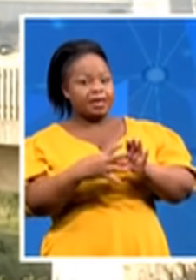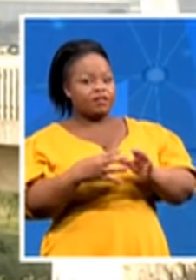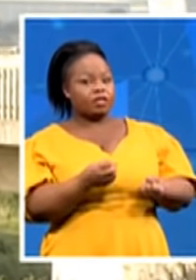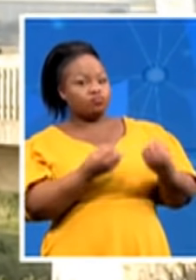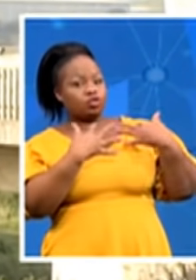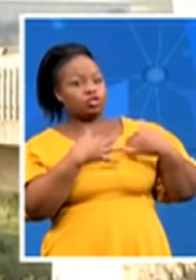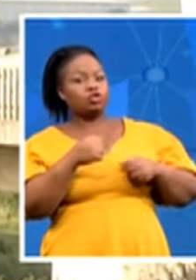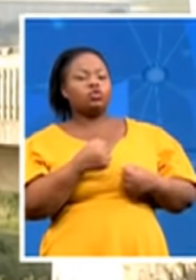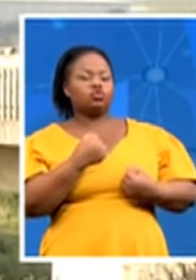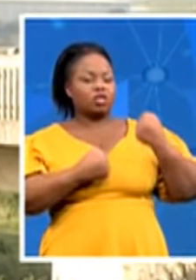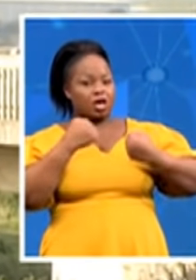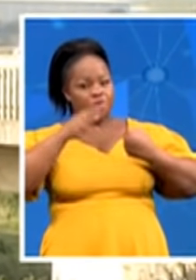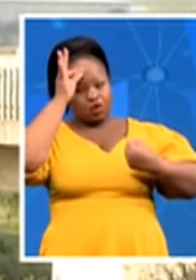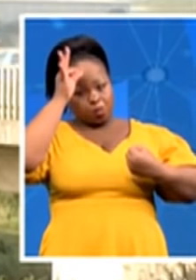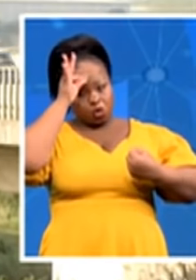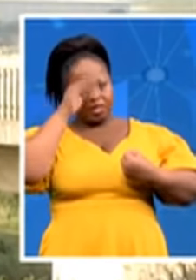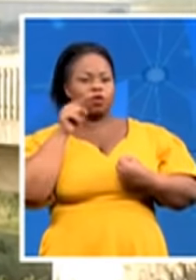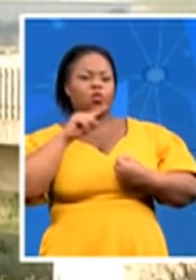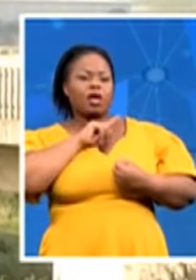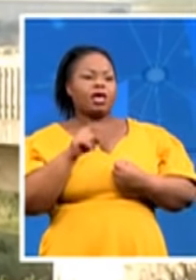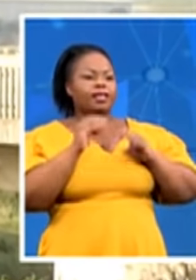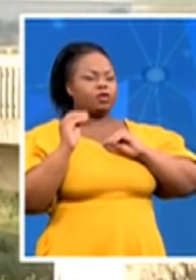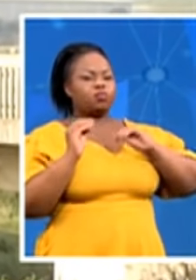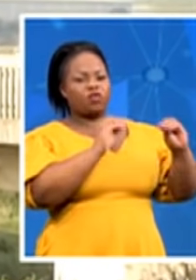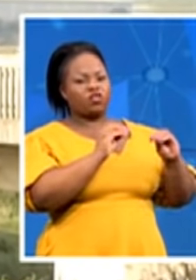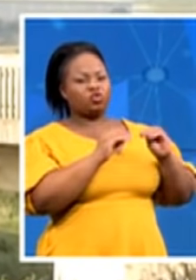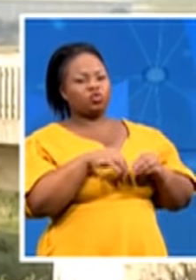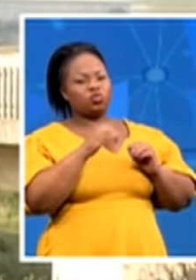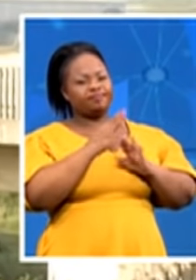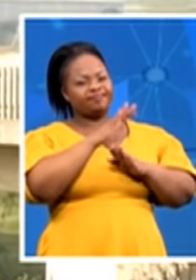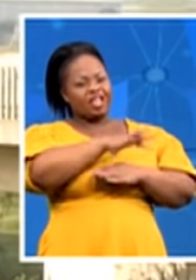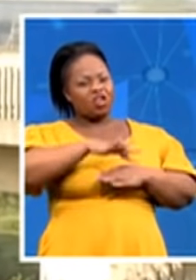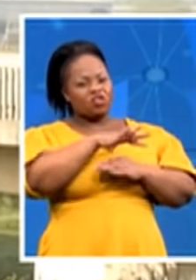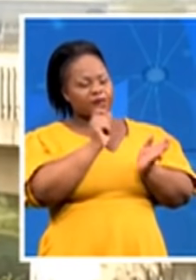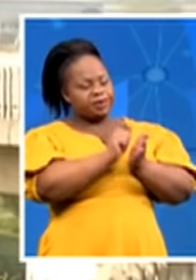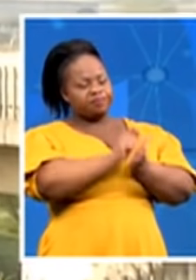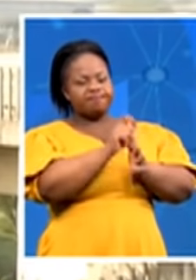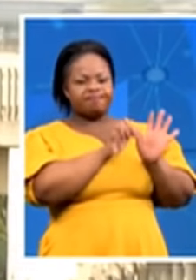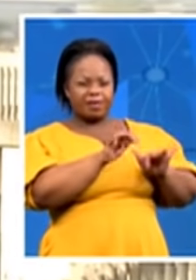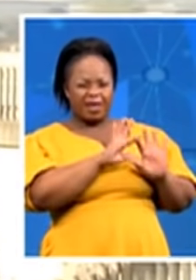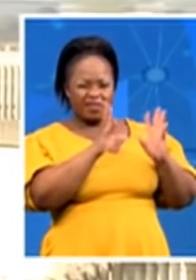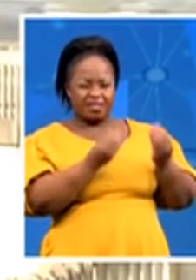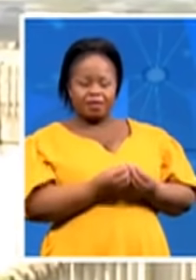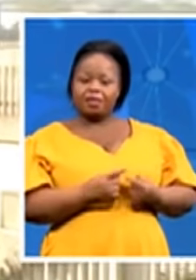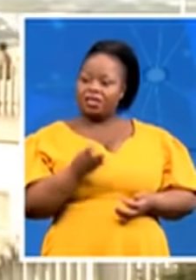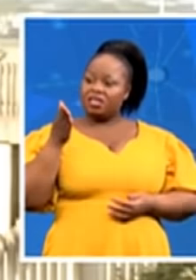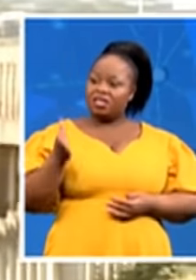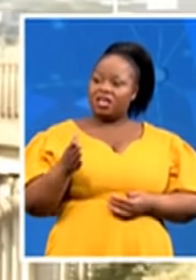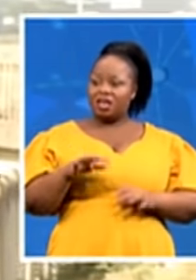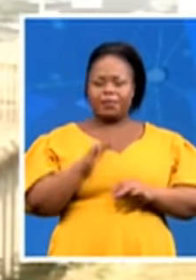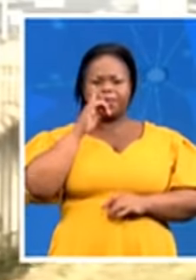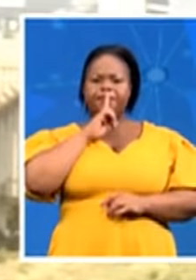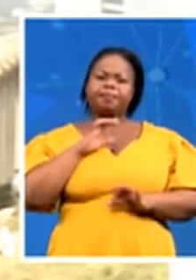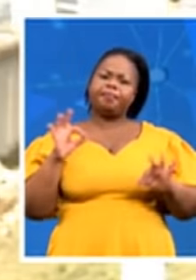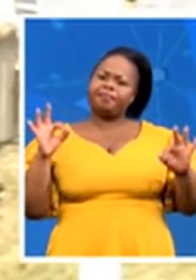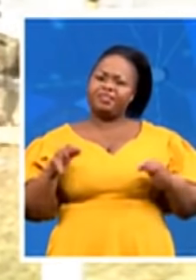exactly what takes place and what transpires during that process. But here on the ground, fairly quiet. The looters are still continuing. As I said, police